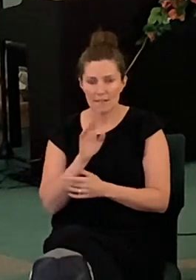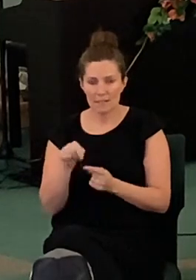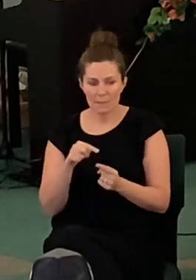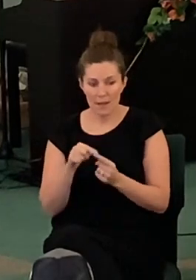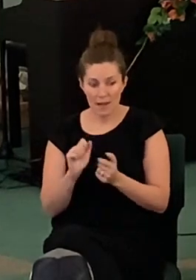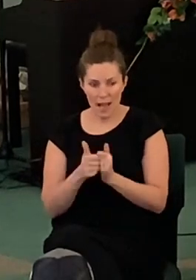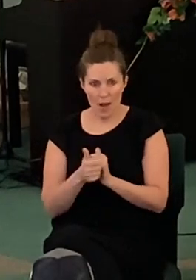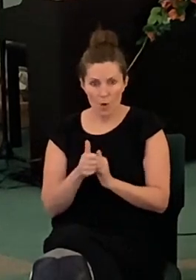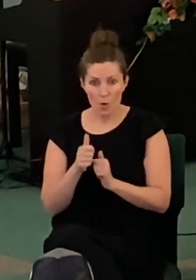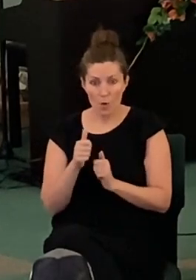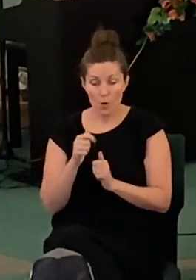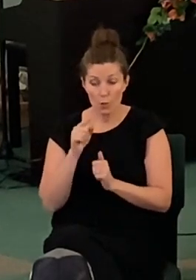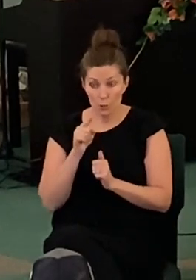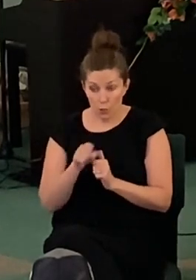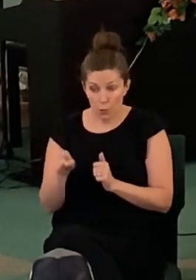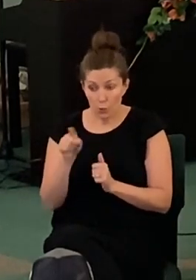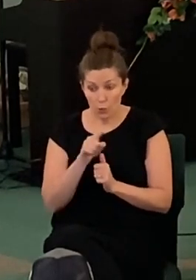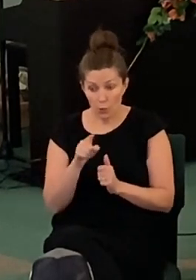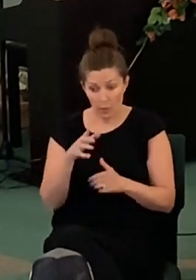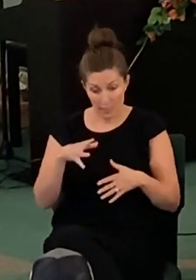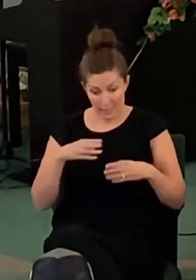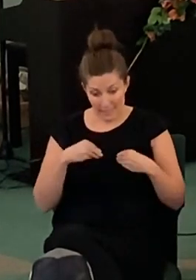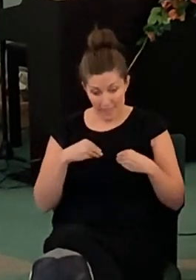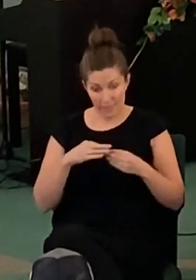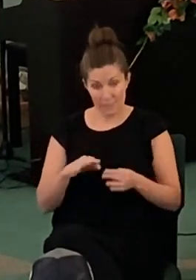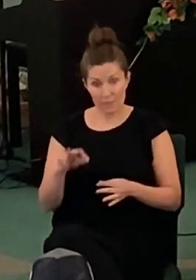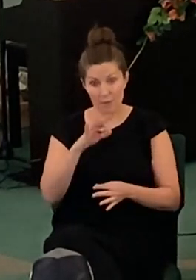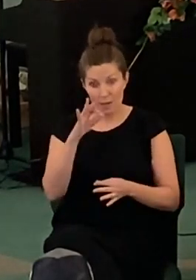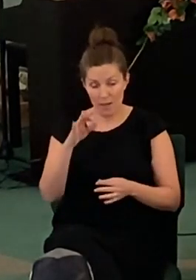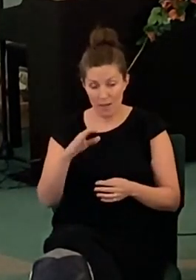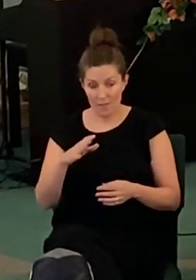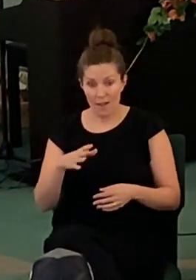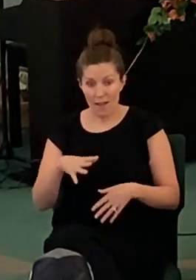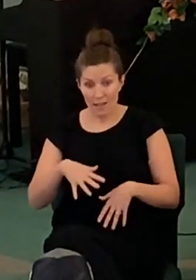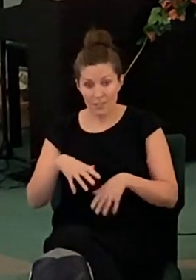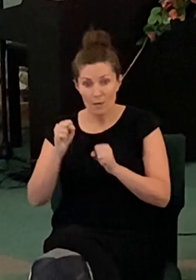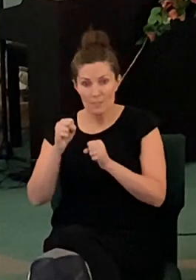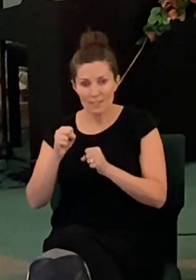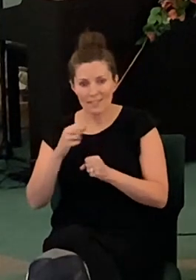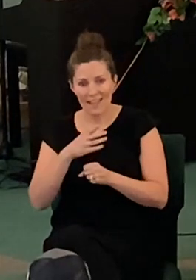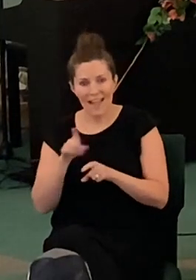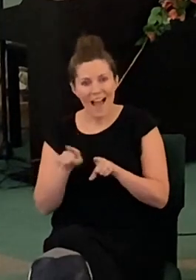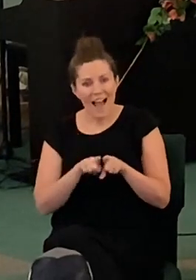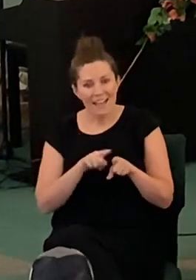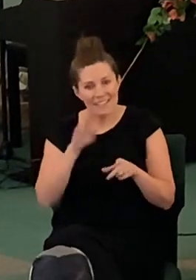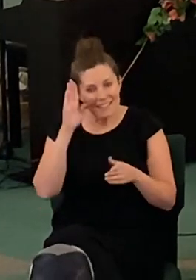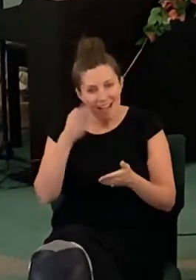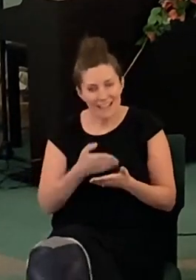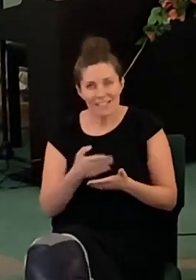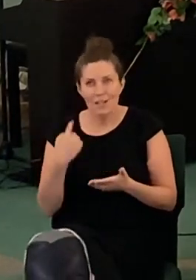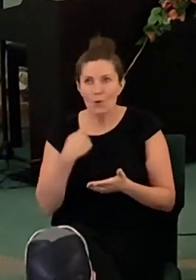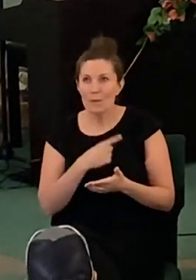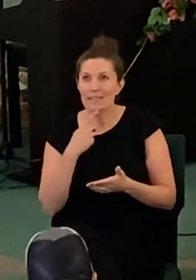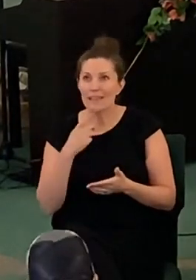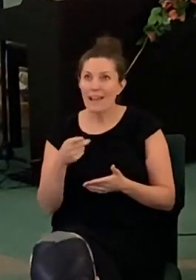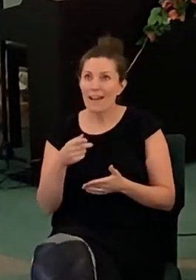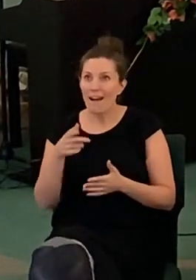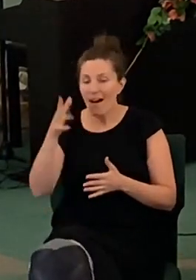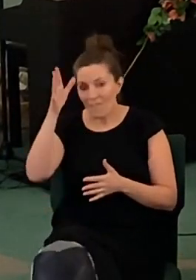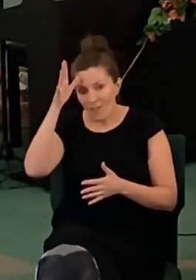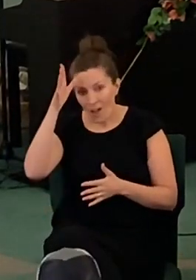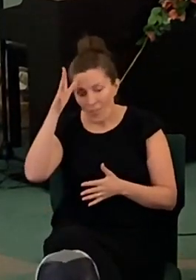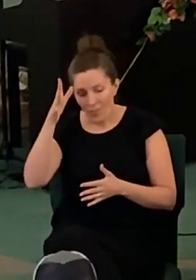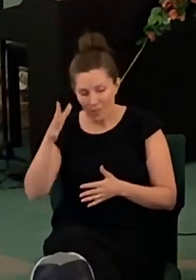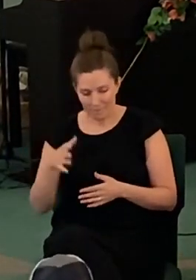a spirit of adoption as sons by which we cry out, Abba, Father. The Spirit himself testifies with our